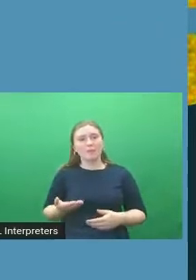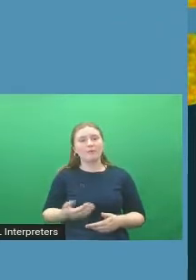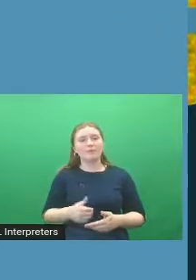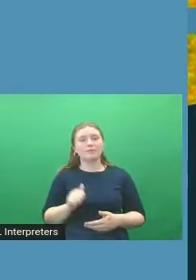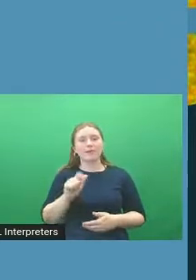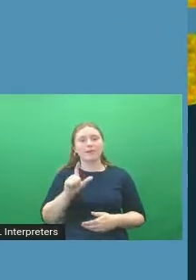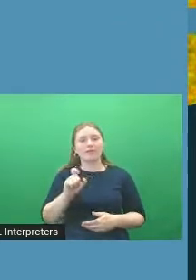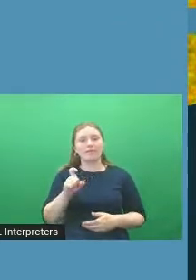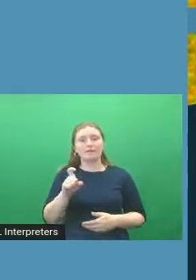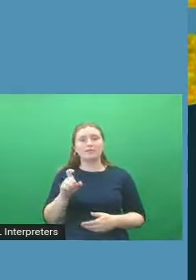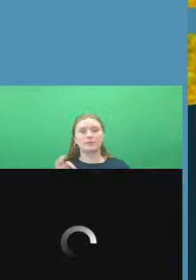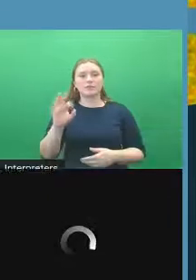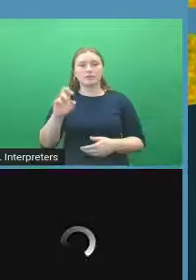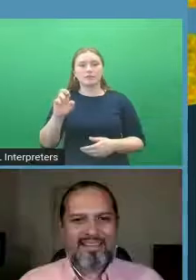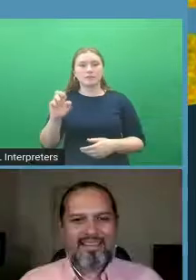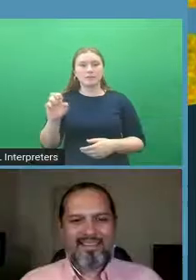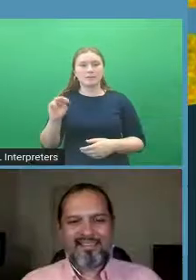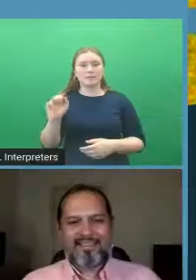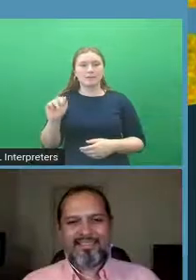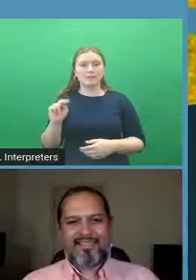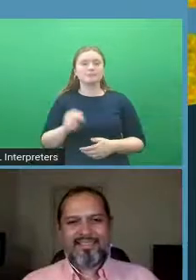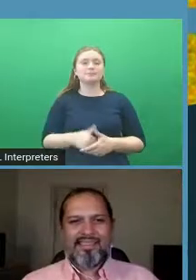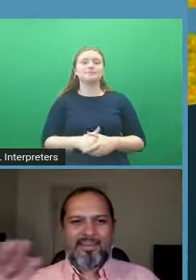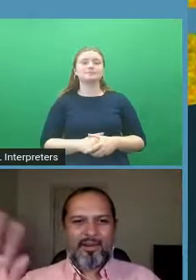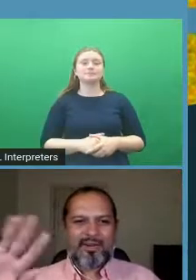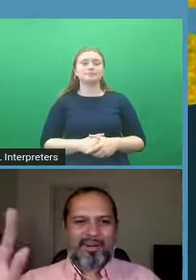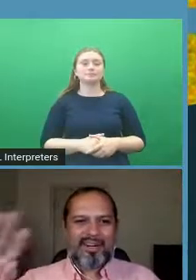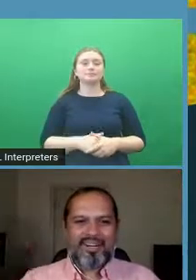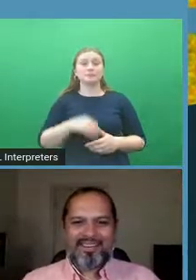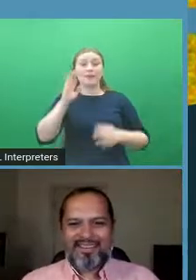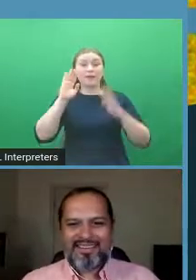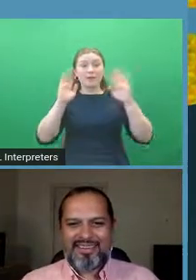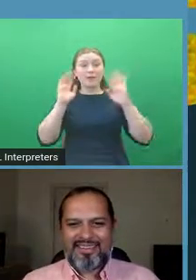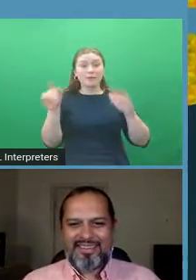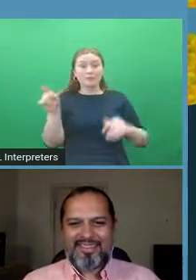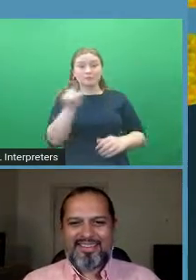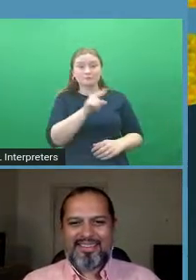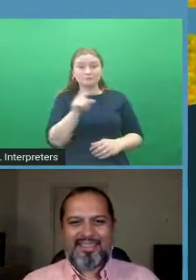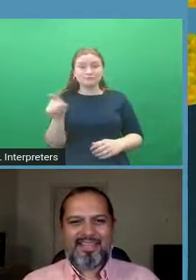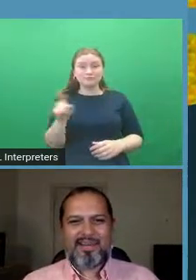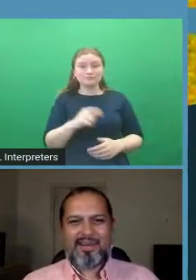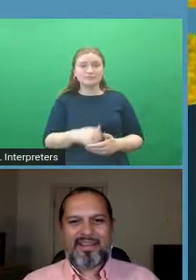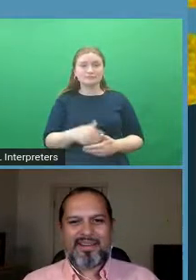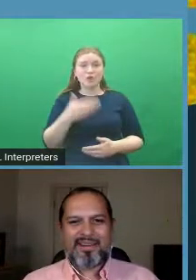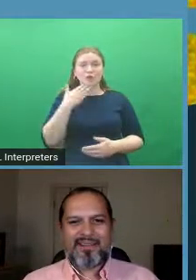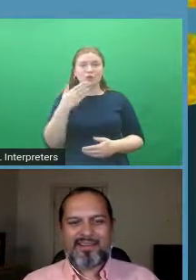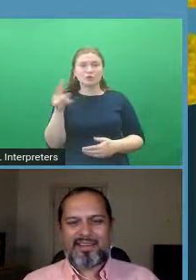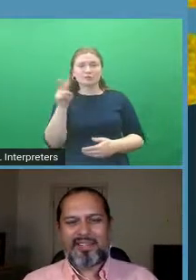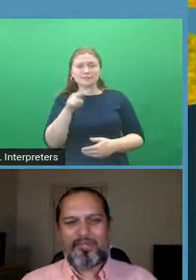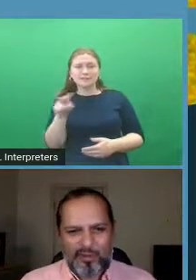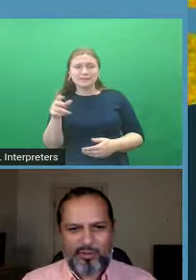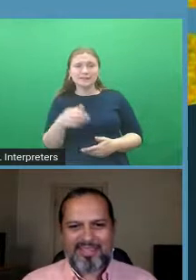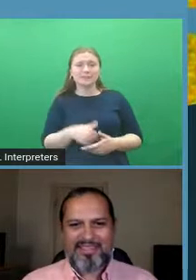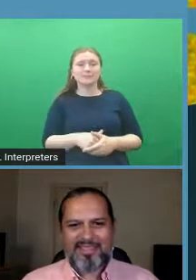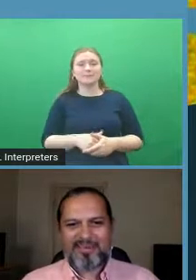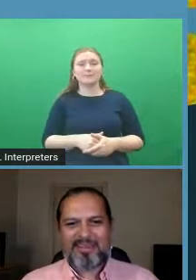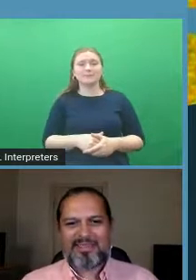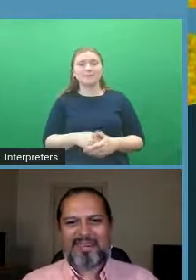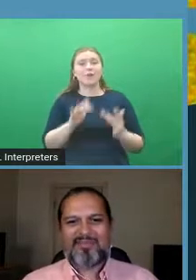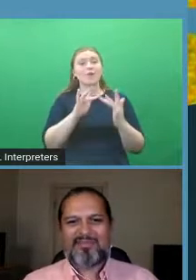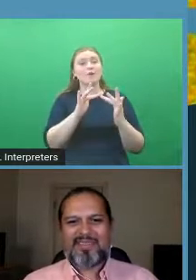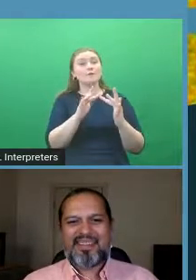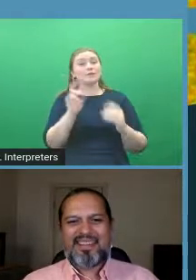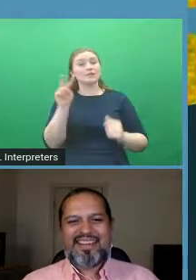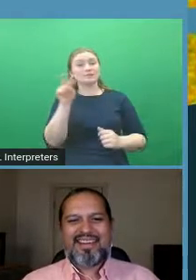Hello, everybody. Good to see you out there. Good to virtually see you